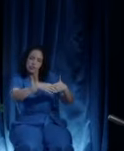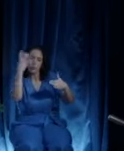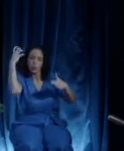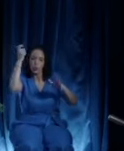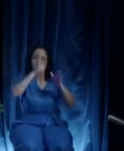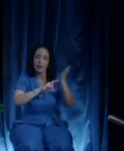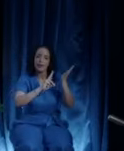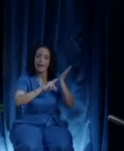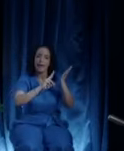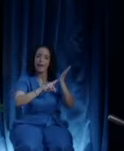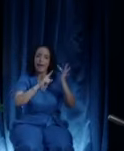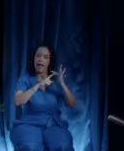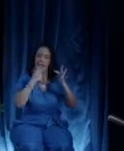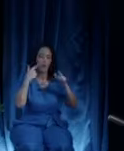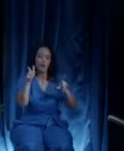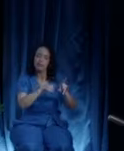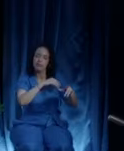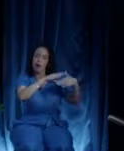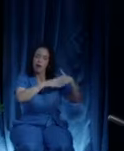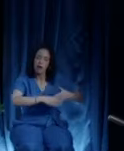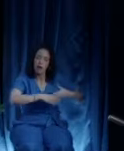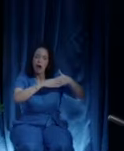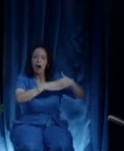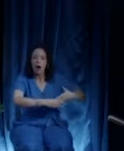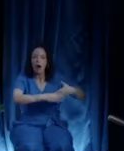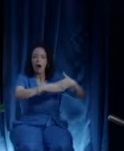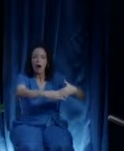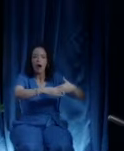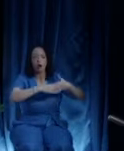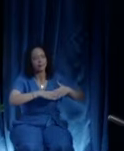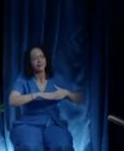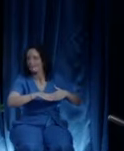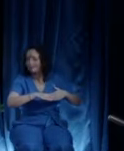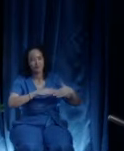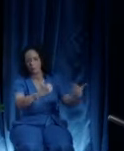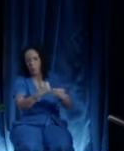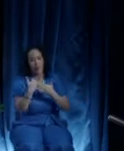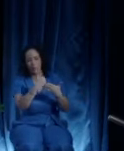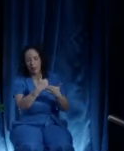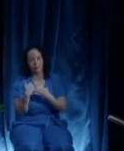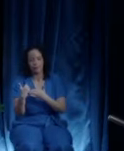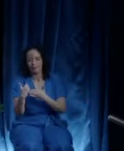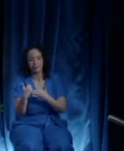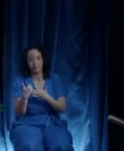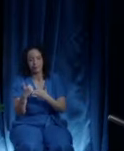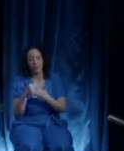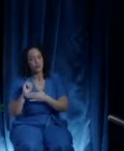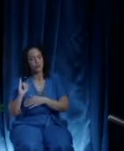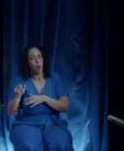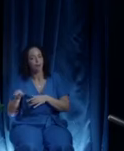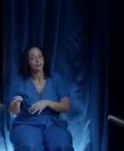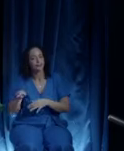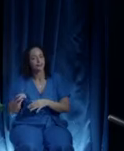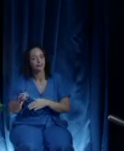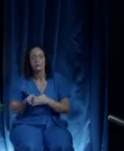in the 1690s and things had stored up enough credit to see her through. That was a miscalculation. I mean,